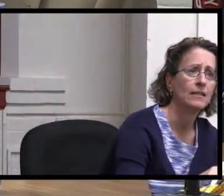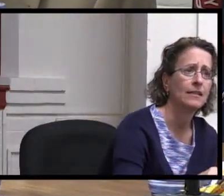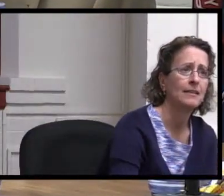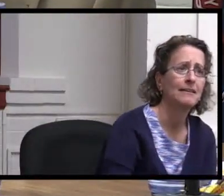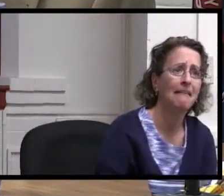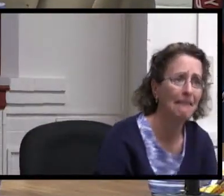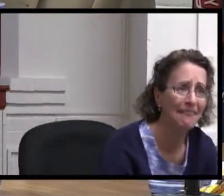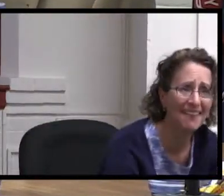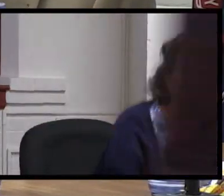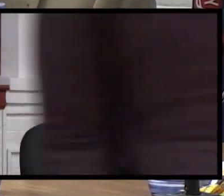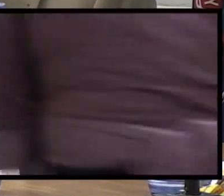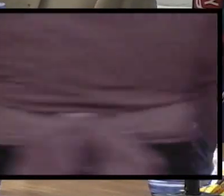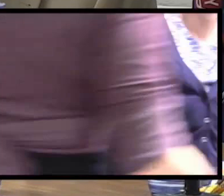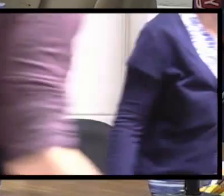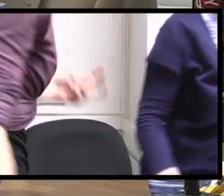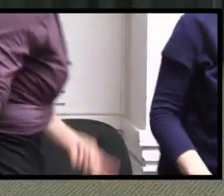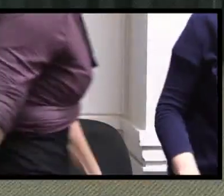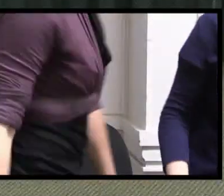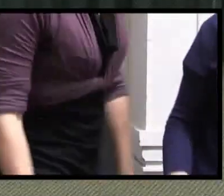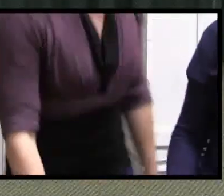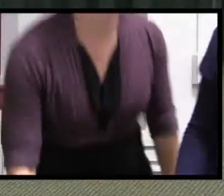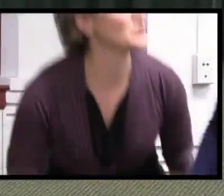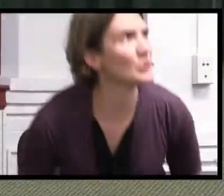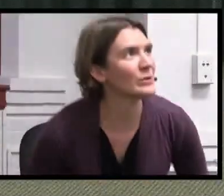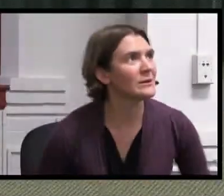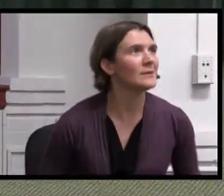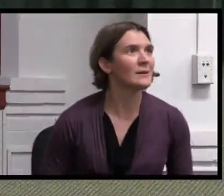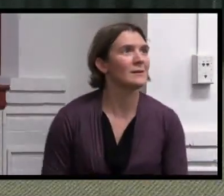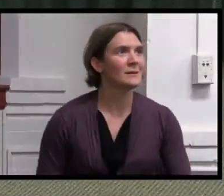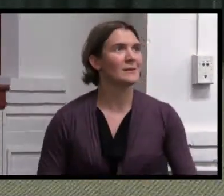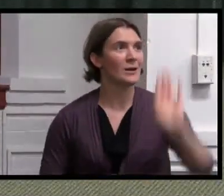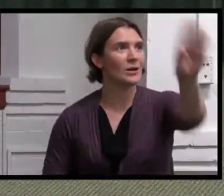table, come up to this table.